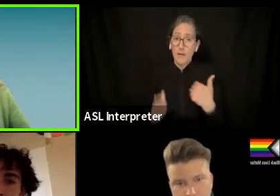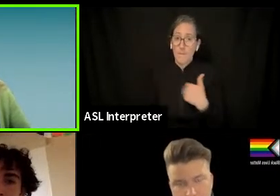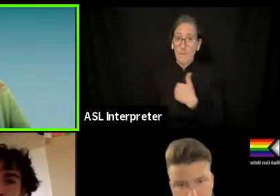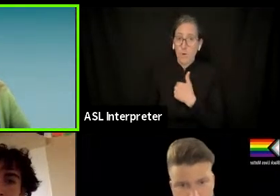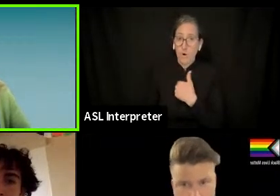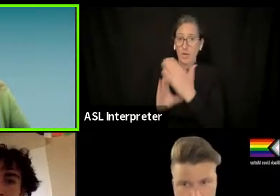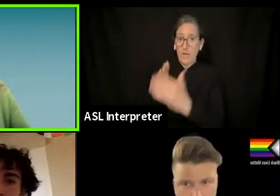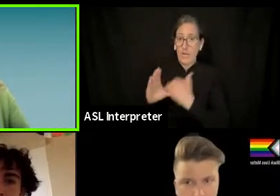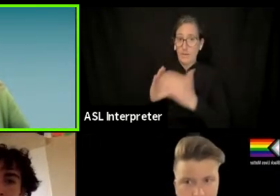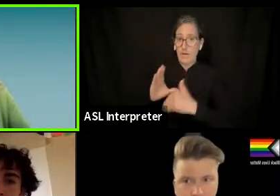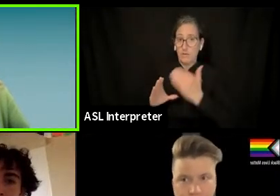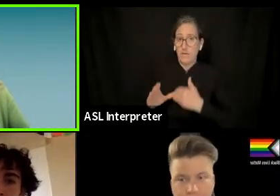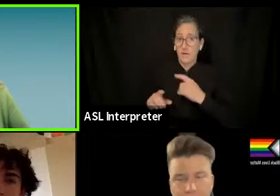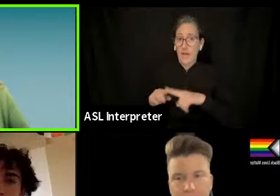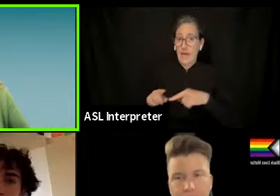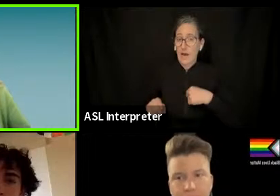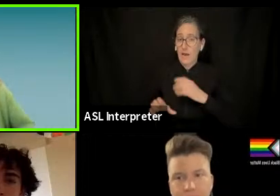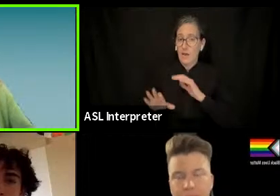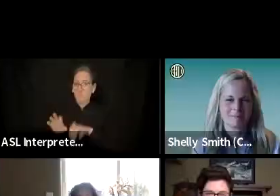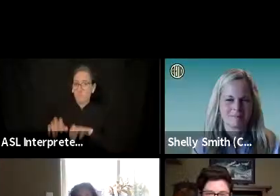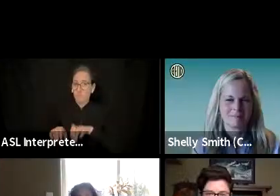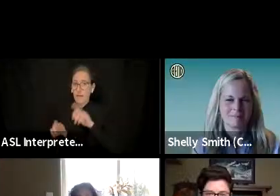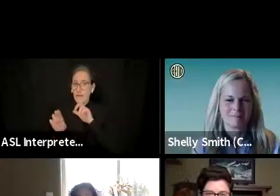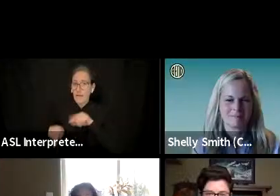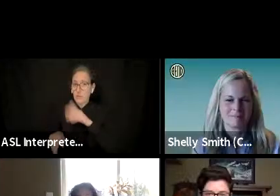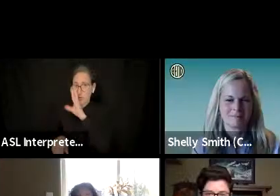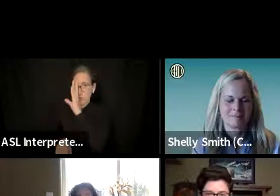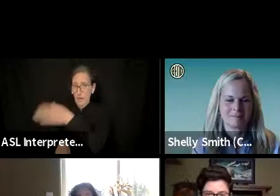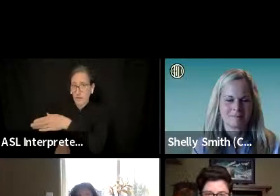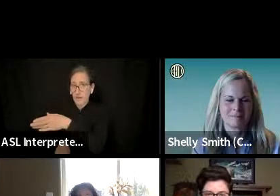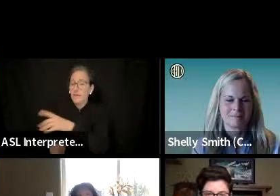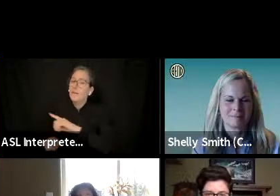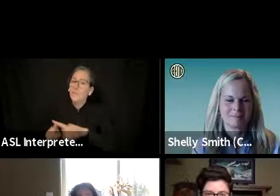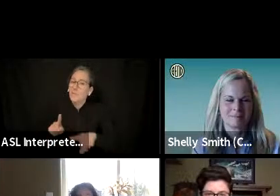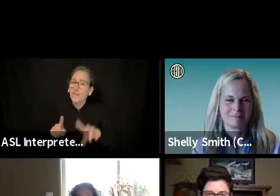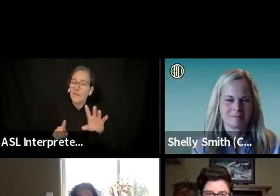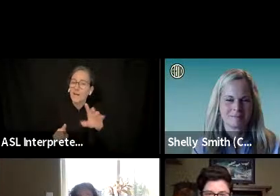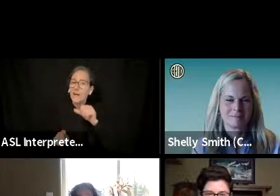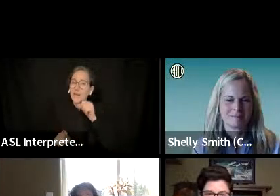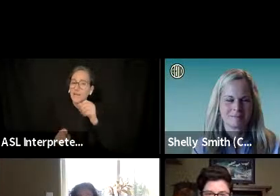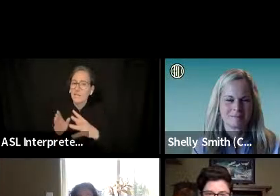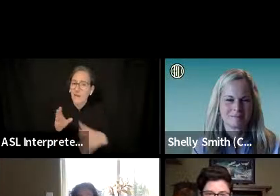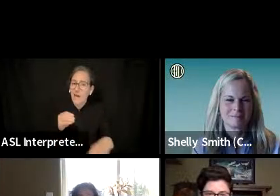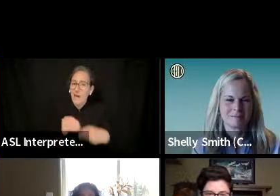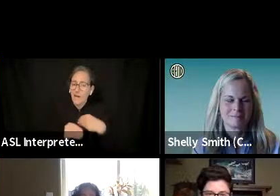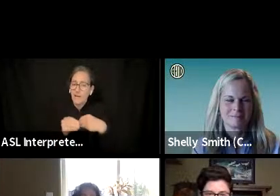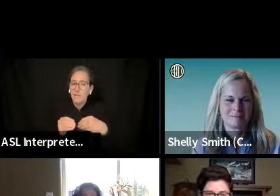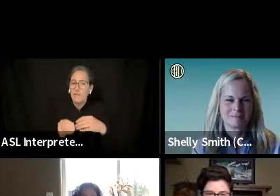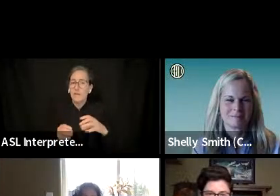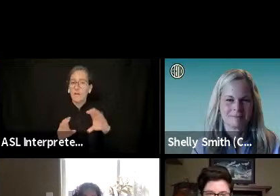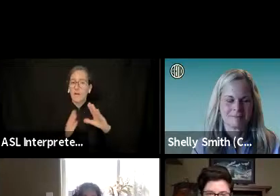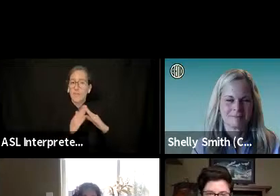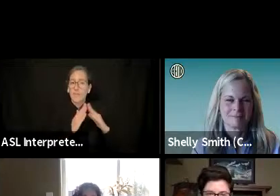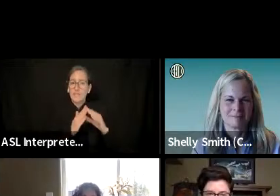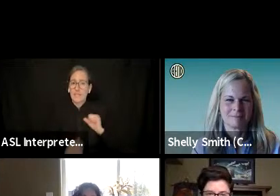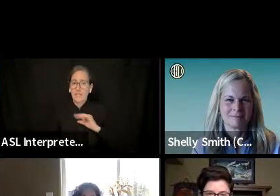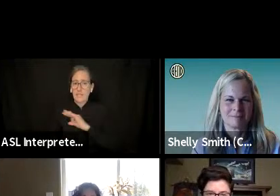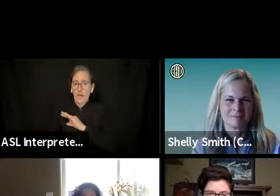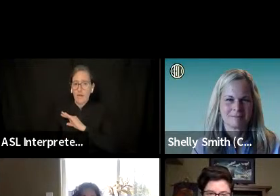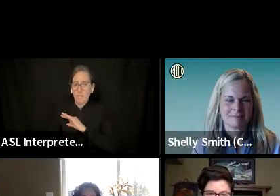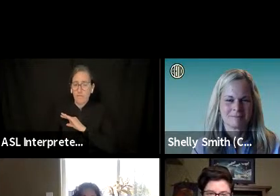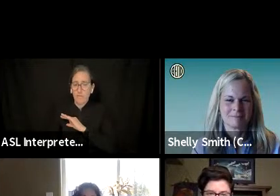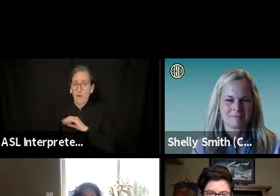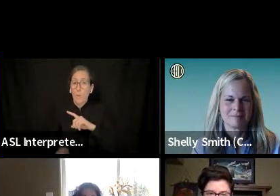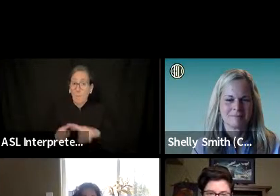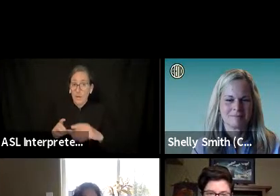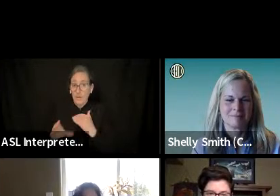I didn't copy city staff, and it was about a topic that, you know, whatever the equity mapping, then